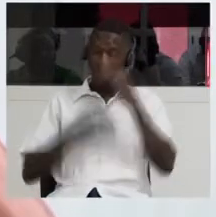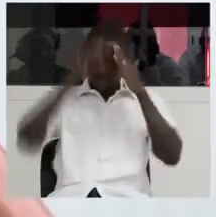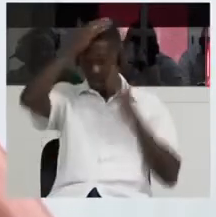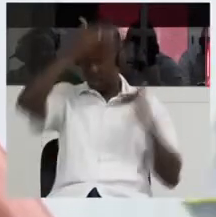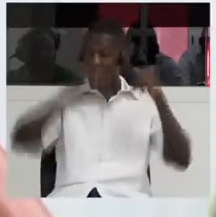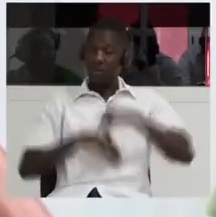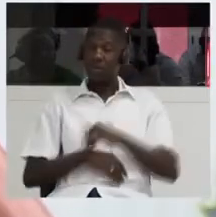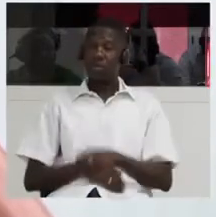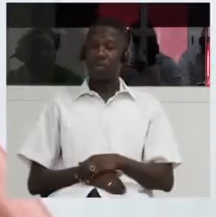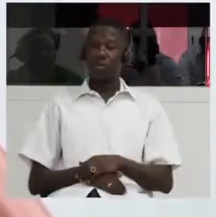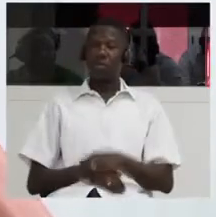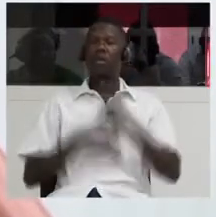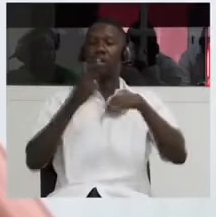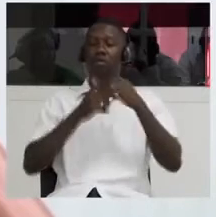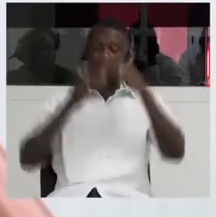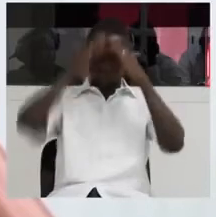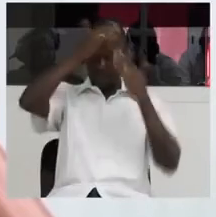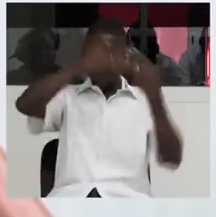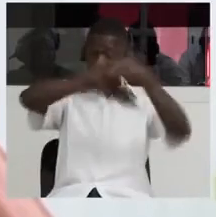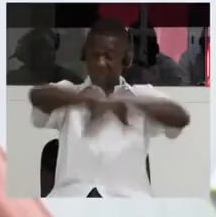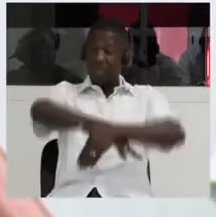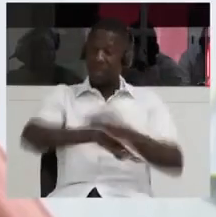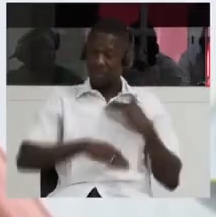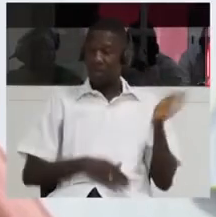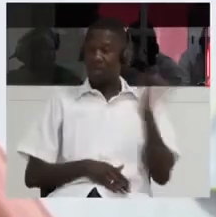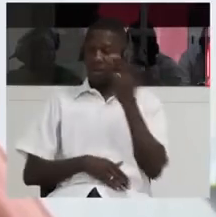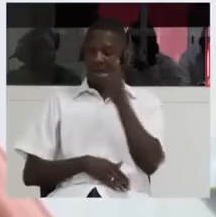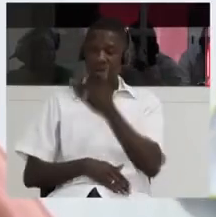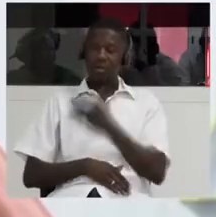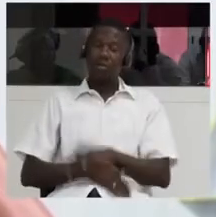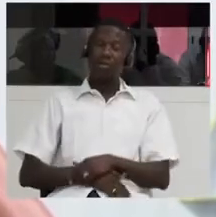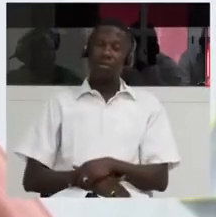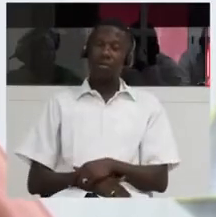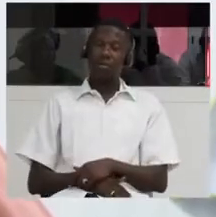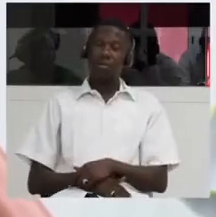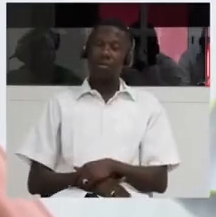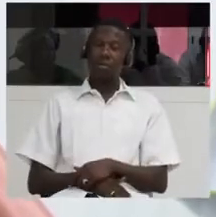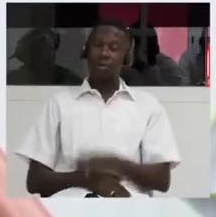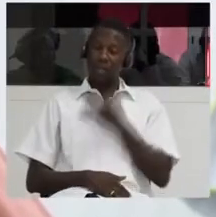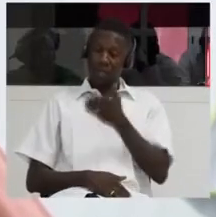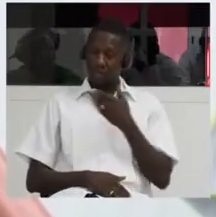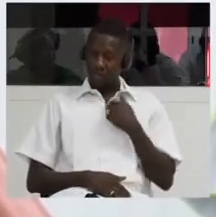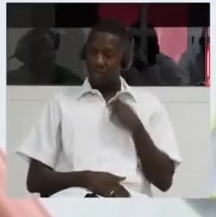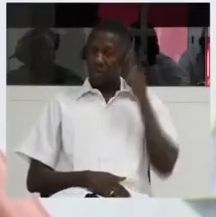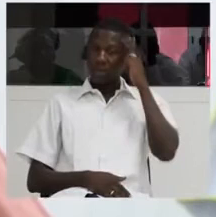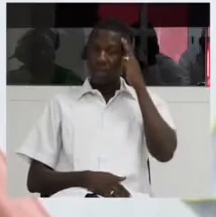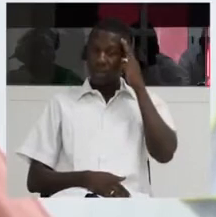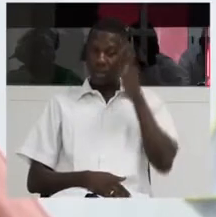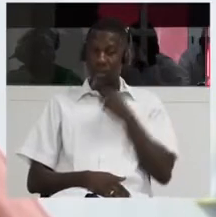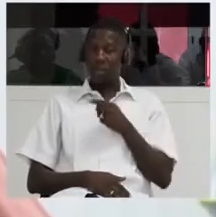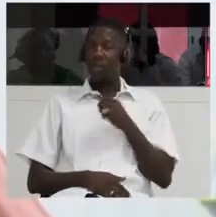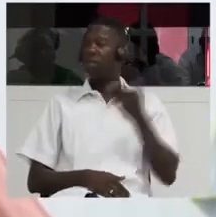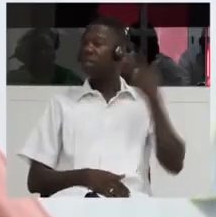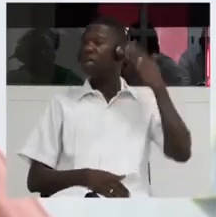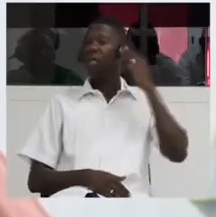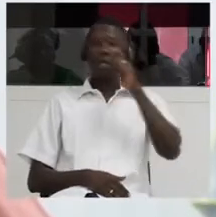midnight. So is there I came to learn that the late Almamu Mane have